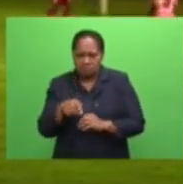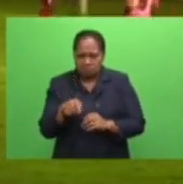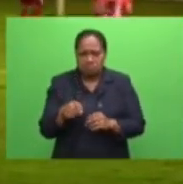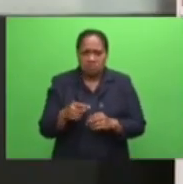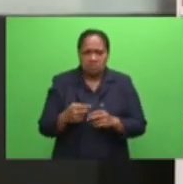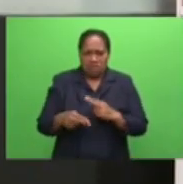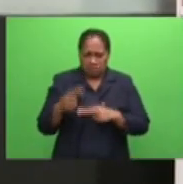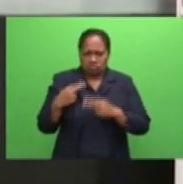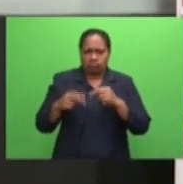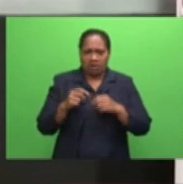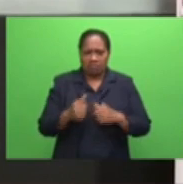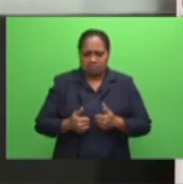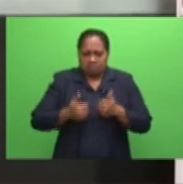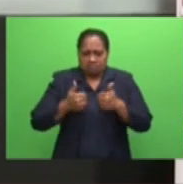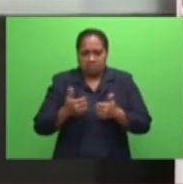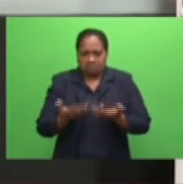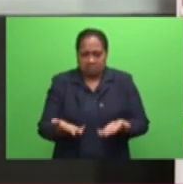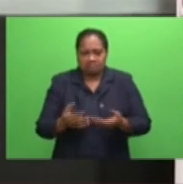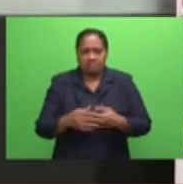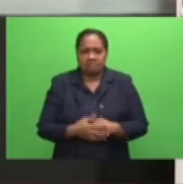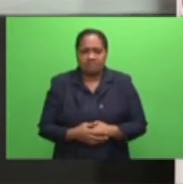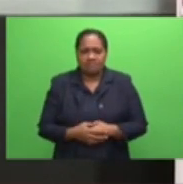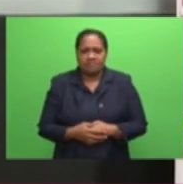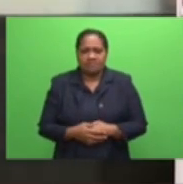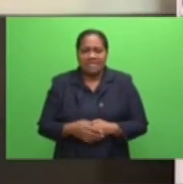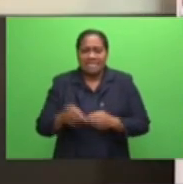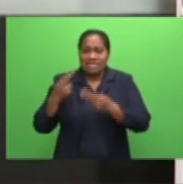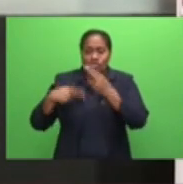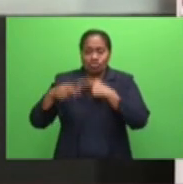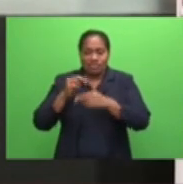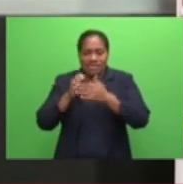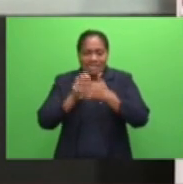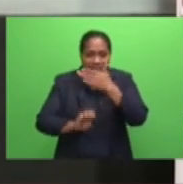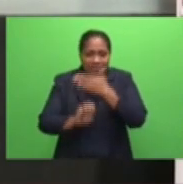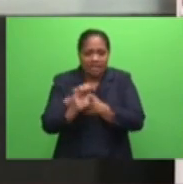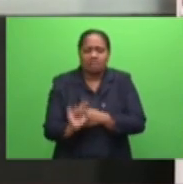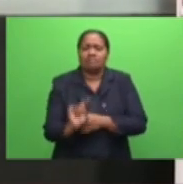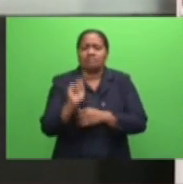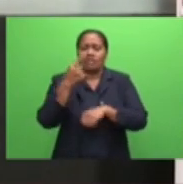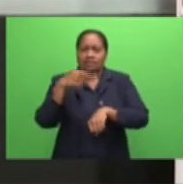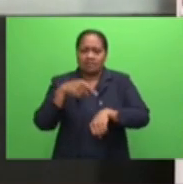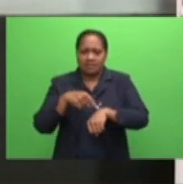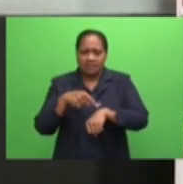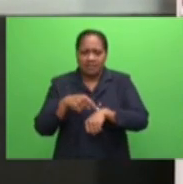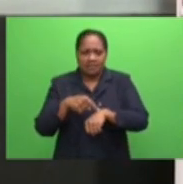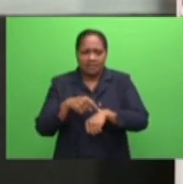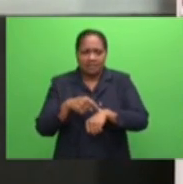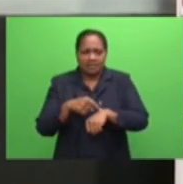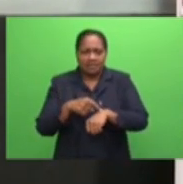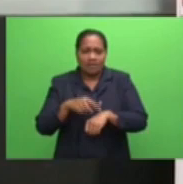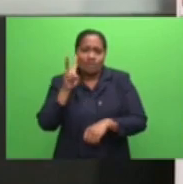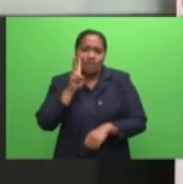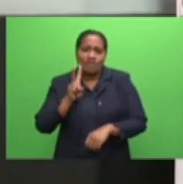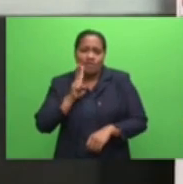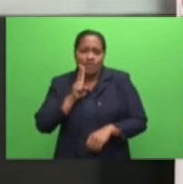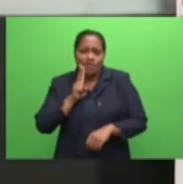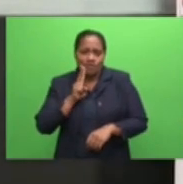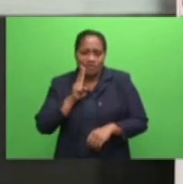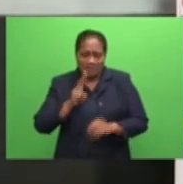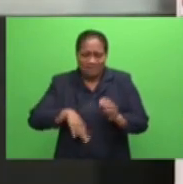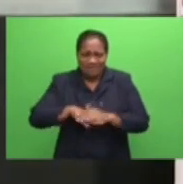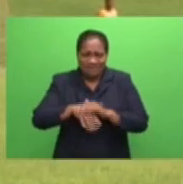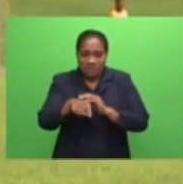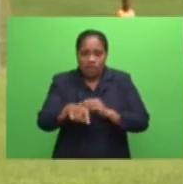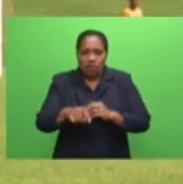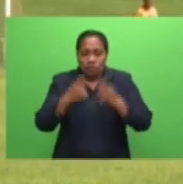a big historical event. It is the first time that Vodafone Premier League will be shown live, and it won't be